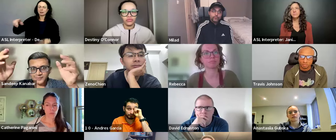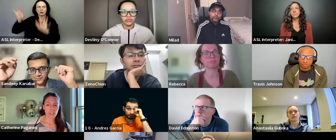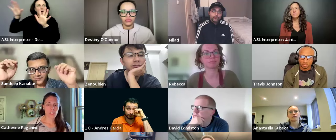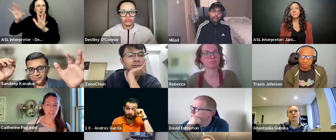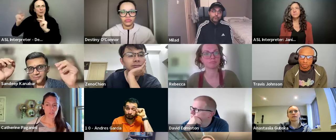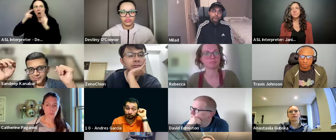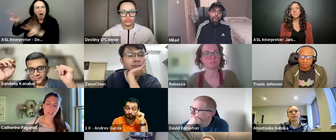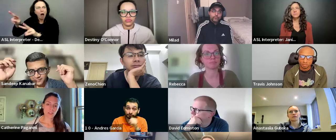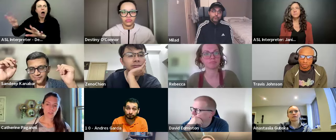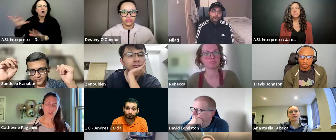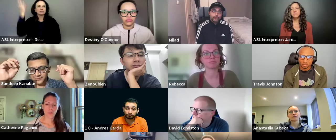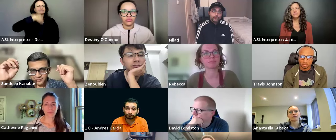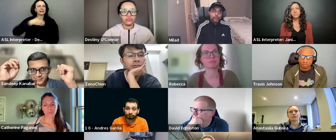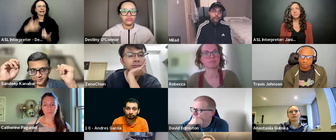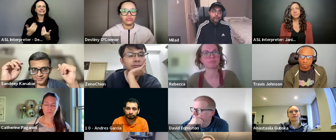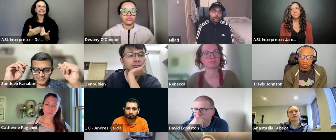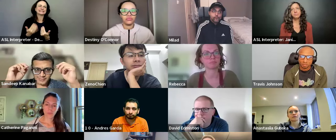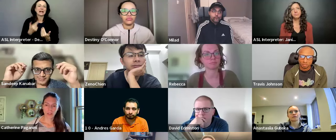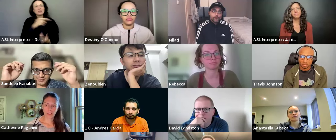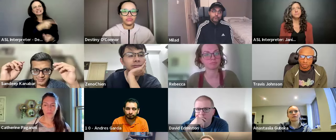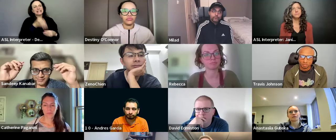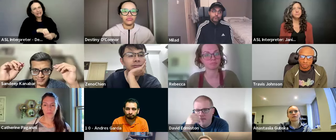and which is easy to miss. So